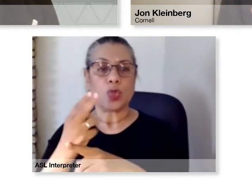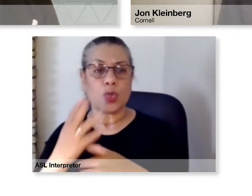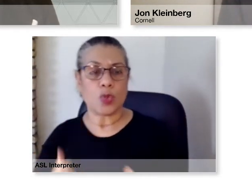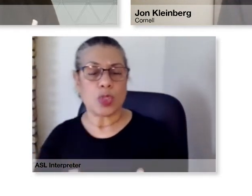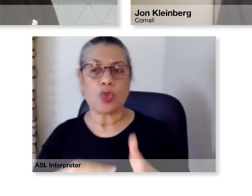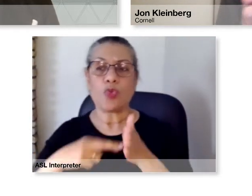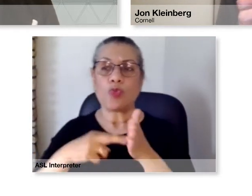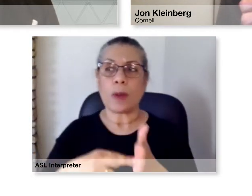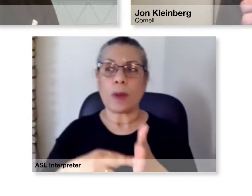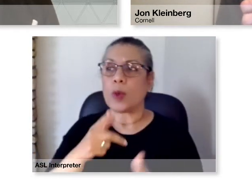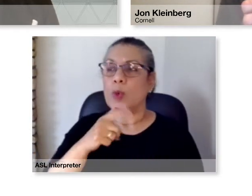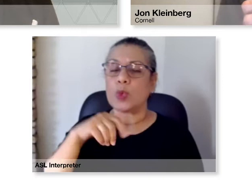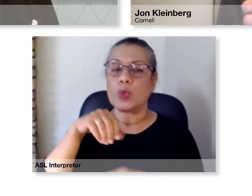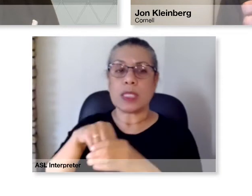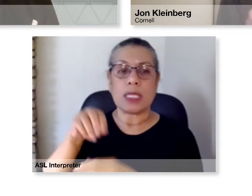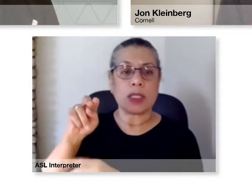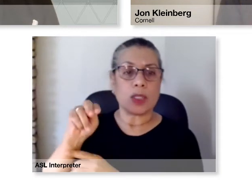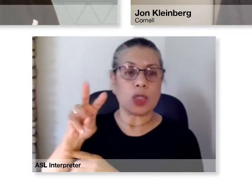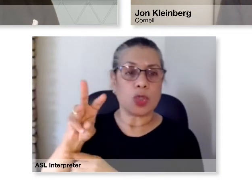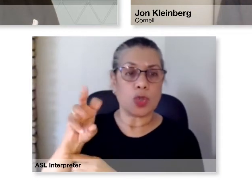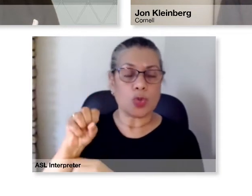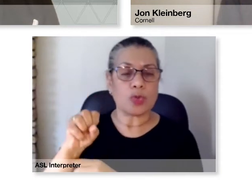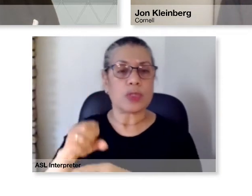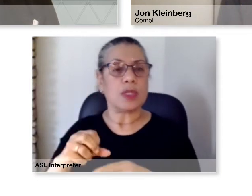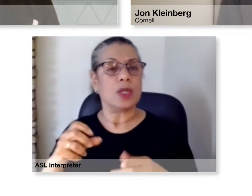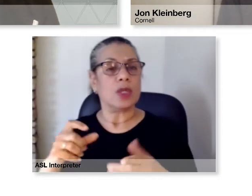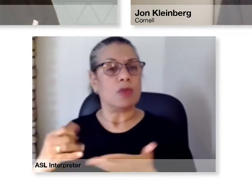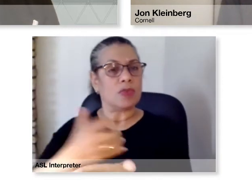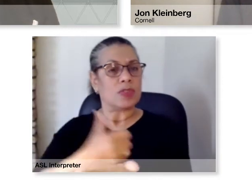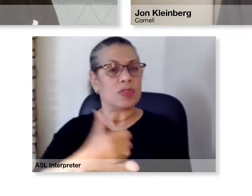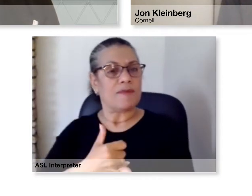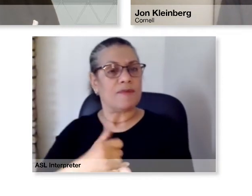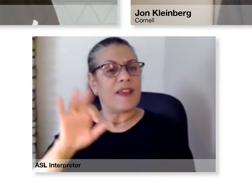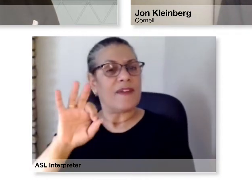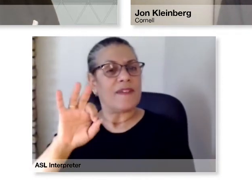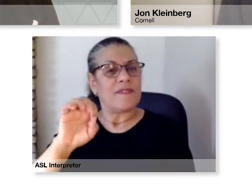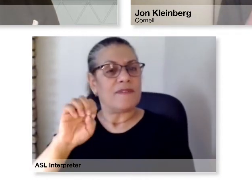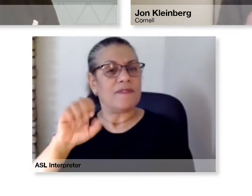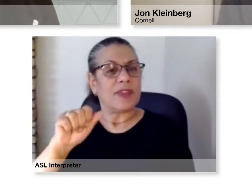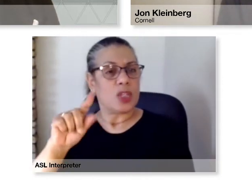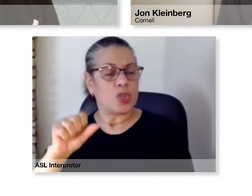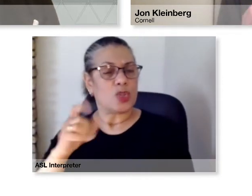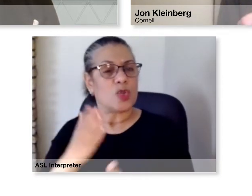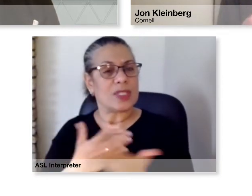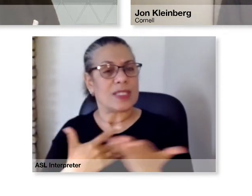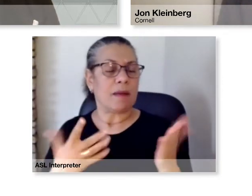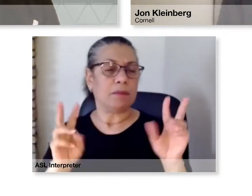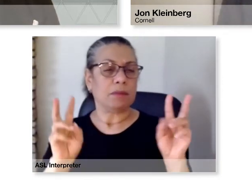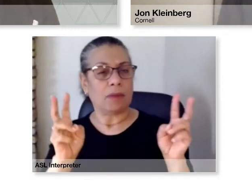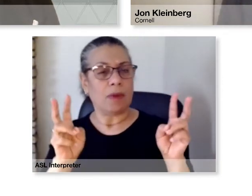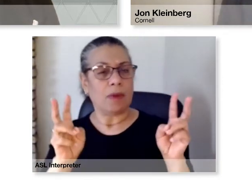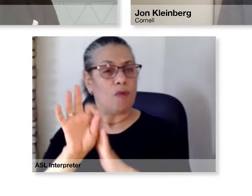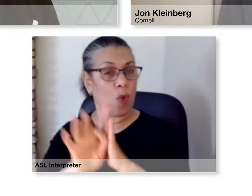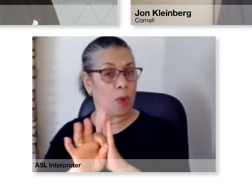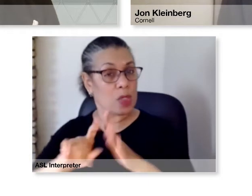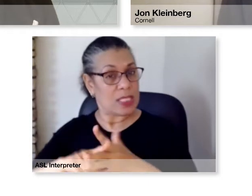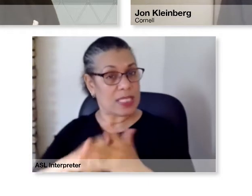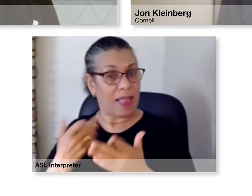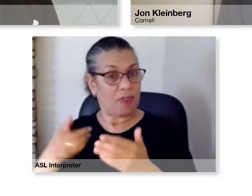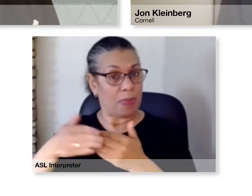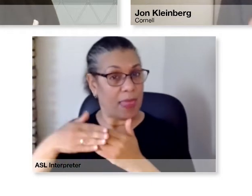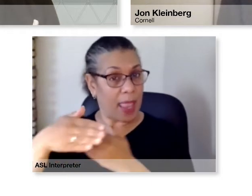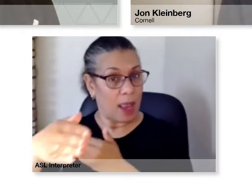these things using a certain collection of features, or at least some kind of formalism, and then I'll do the best I can from there. And so I